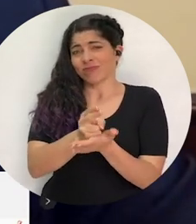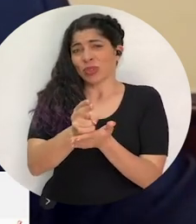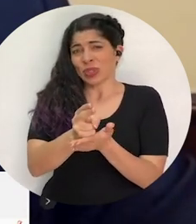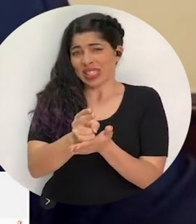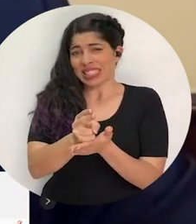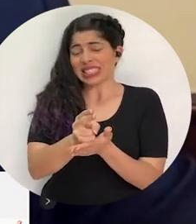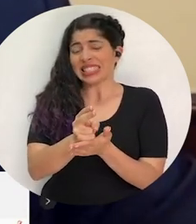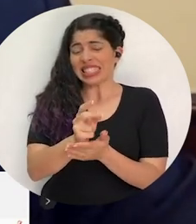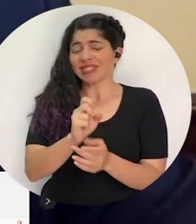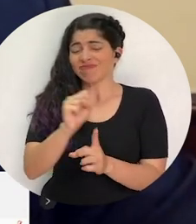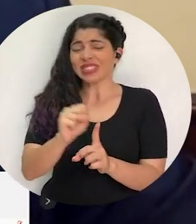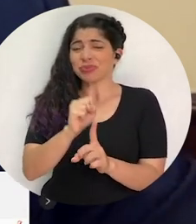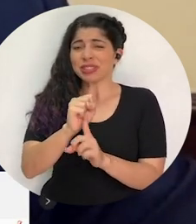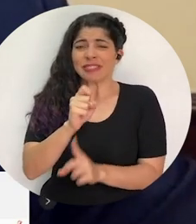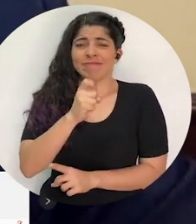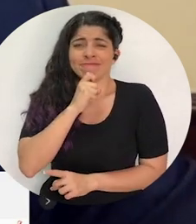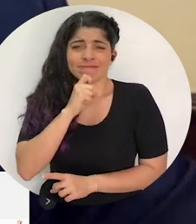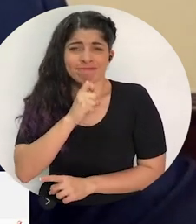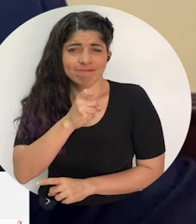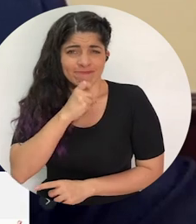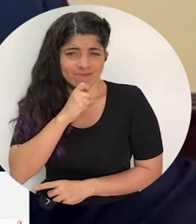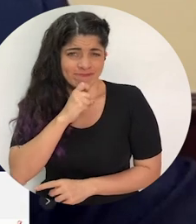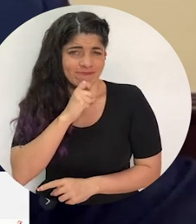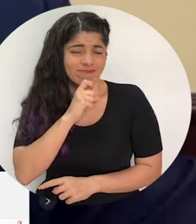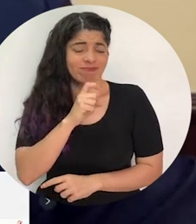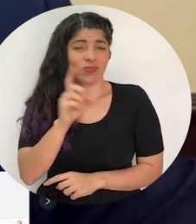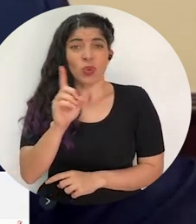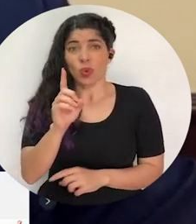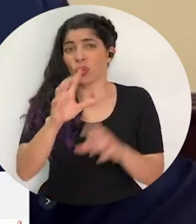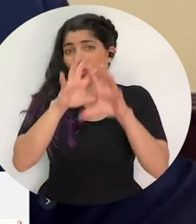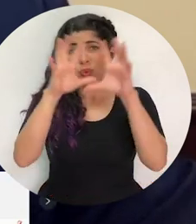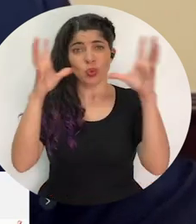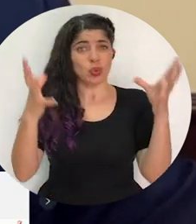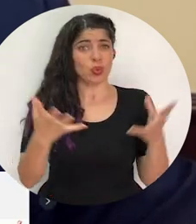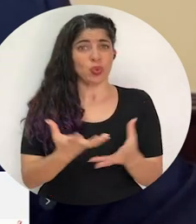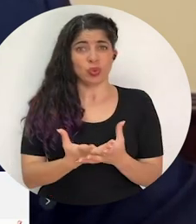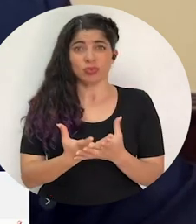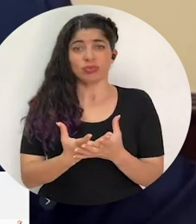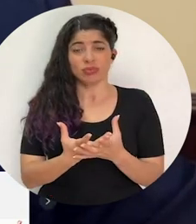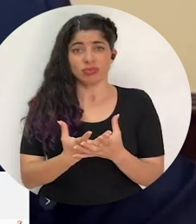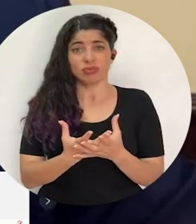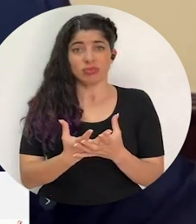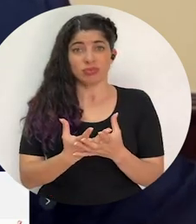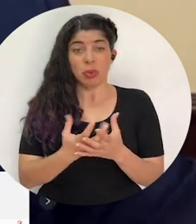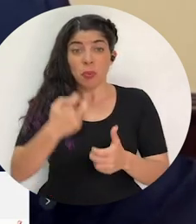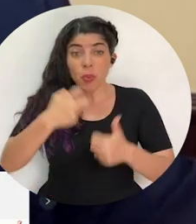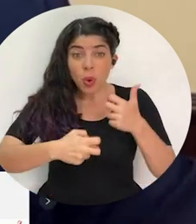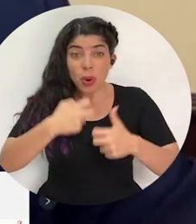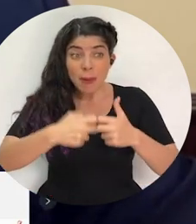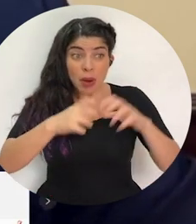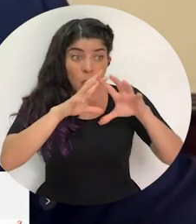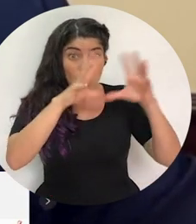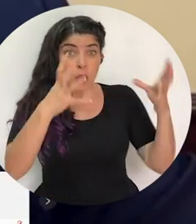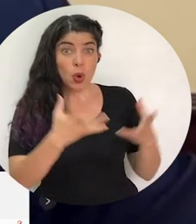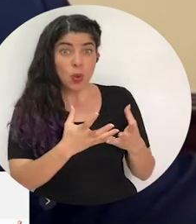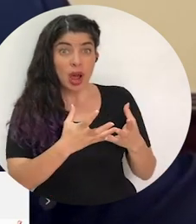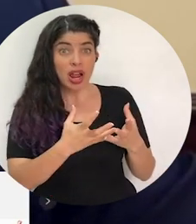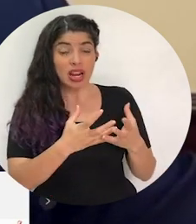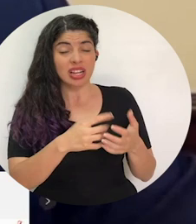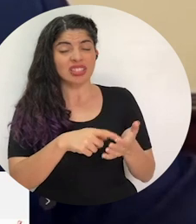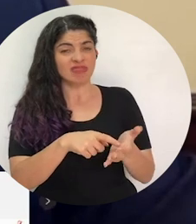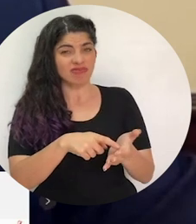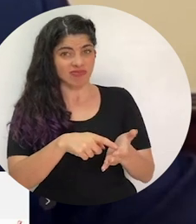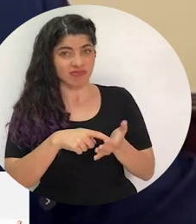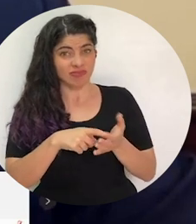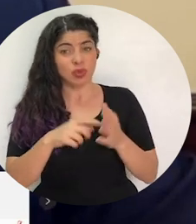frankly, it's very difficult across the globe. A global problem